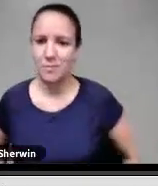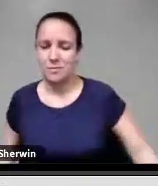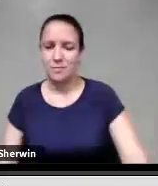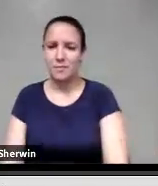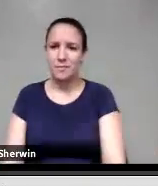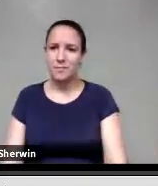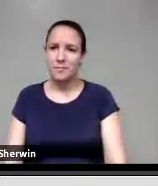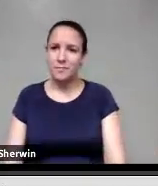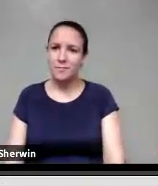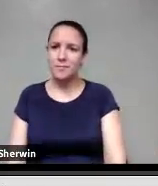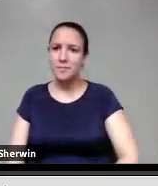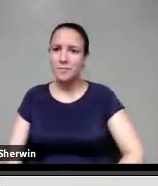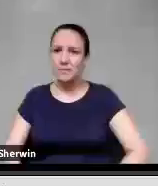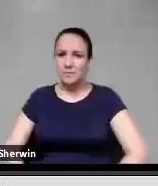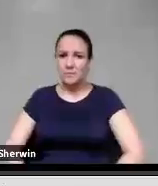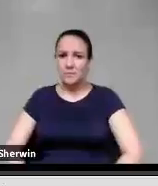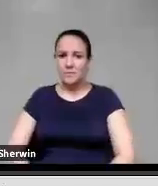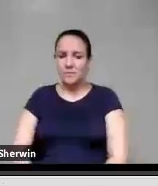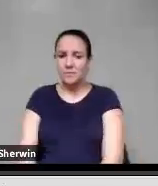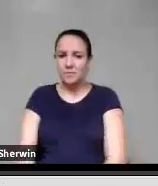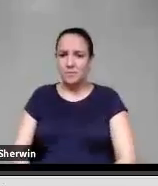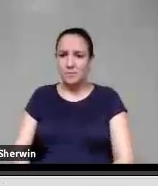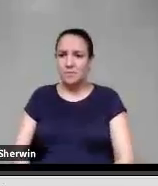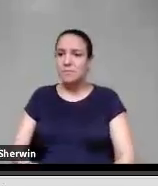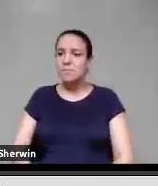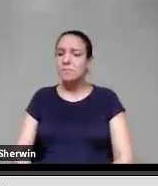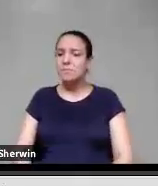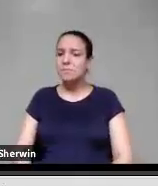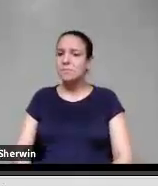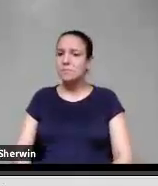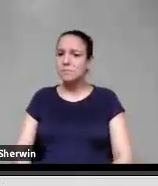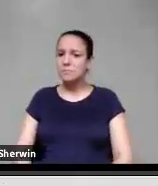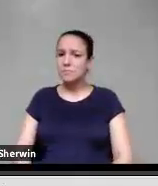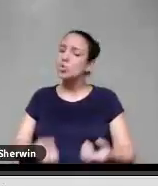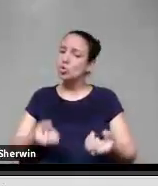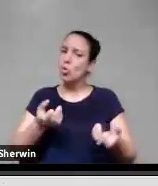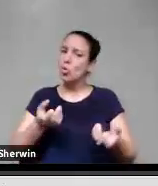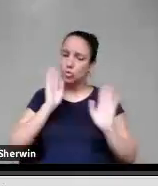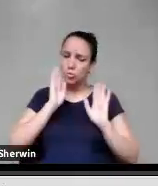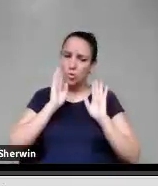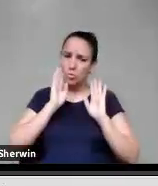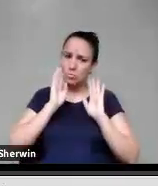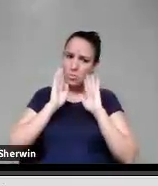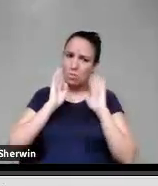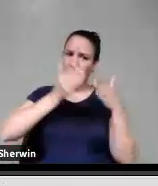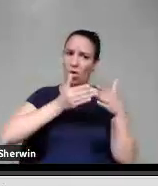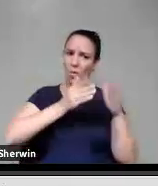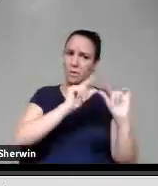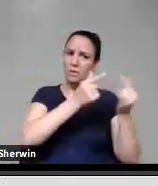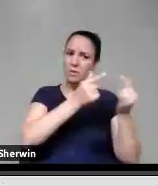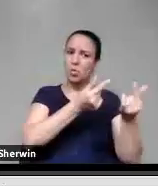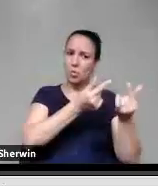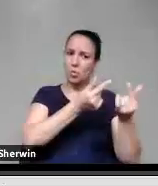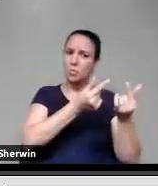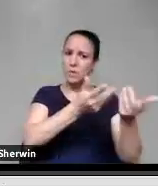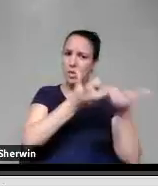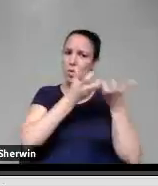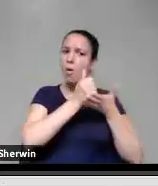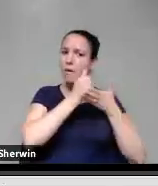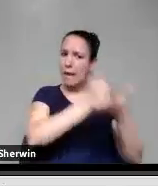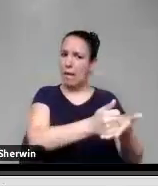target what you're doing and make sure that you are focusing on the groups that you can serve the most effectively, rather than setting yourself up for